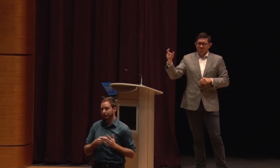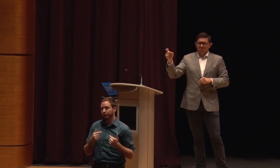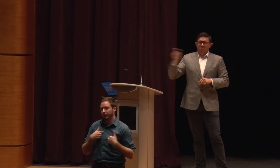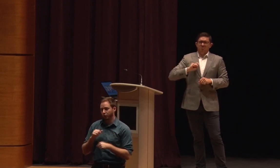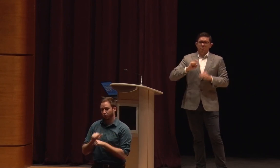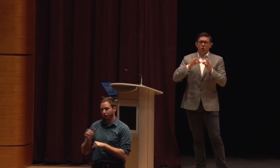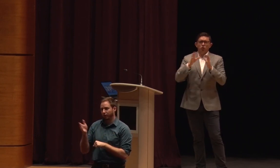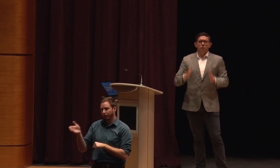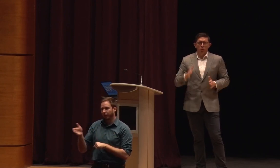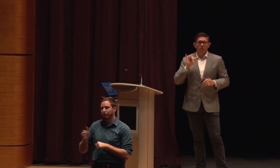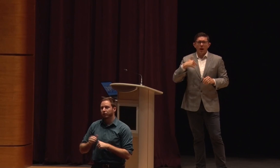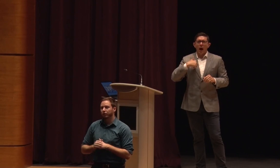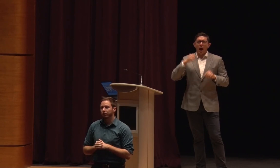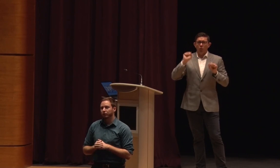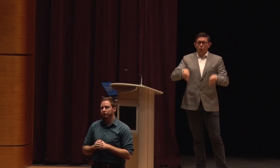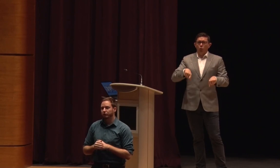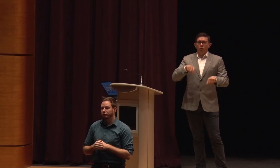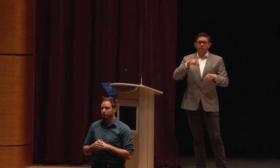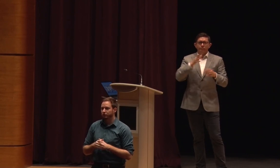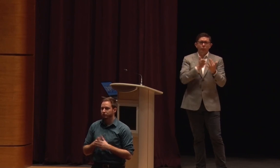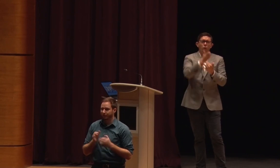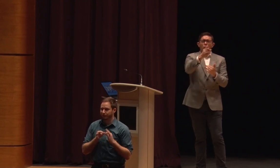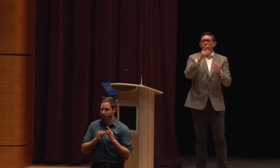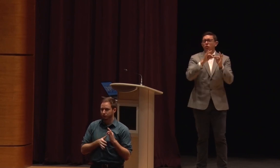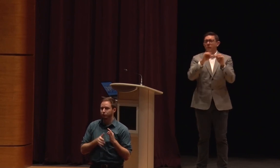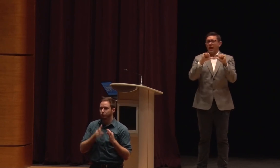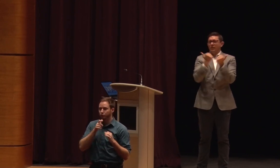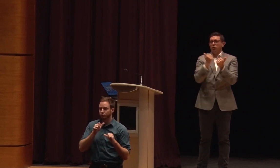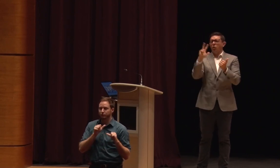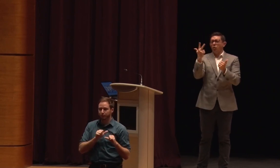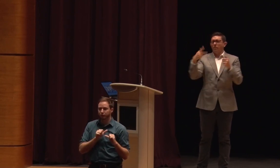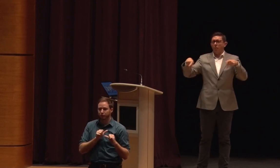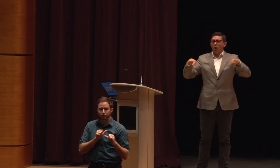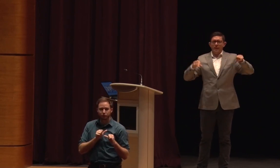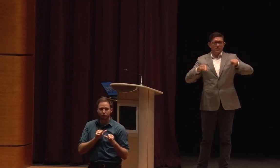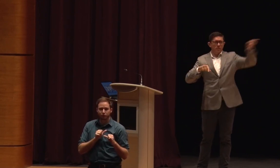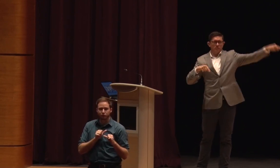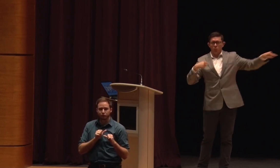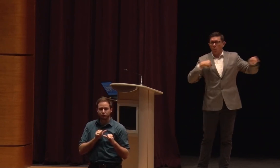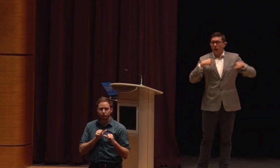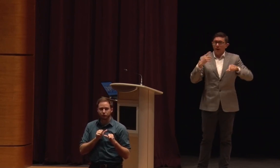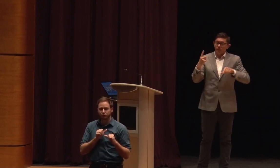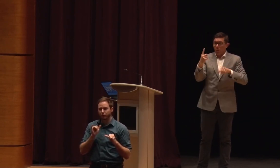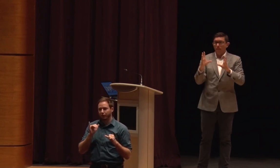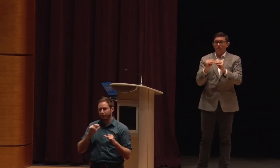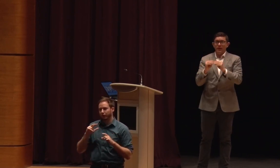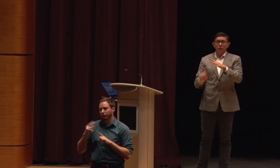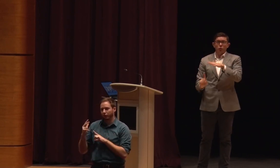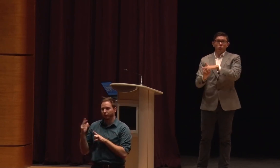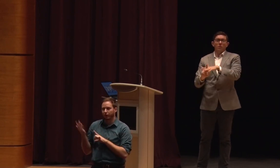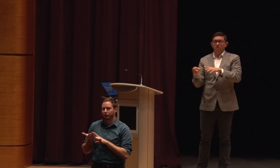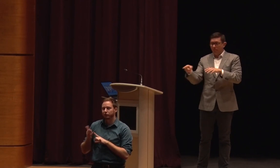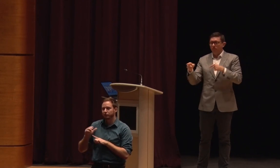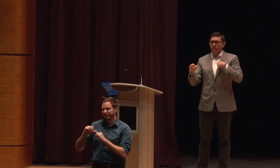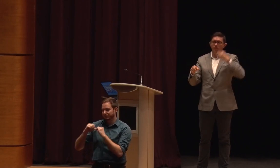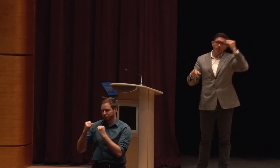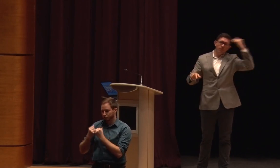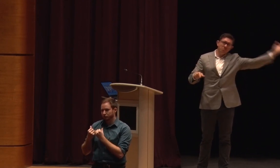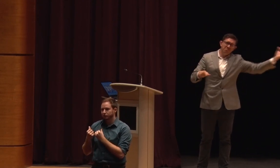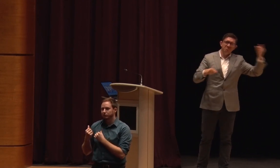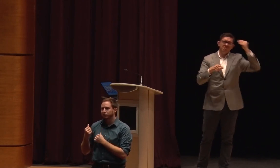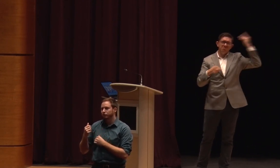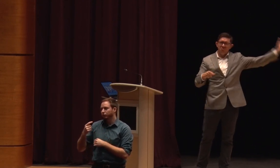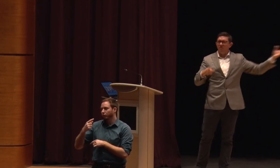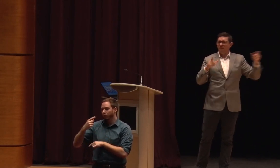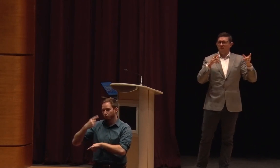I was working, they gave me an interpreter that I was able to, you know, it was like a third-party interpreting agency. So one